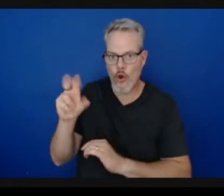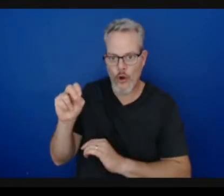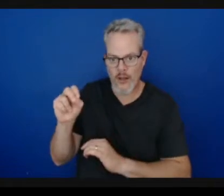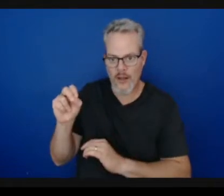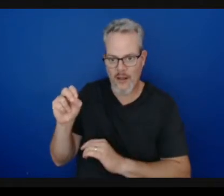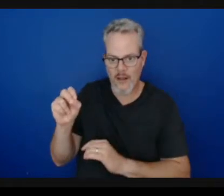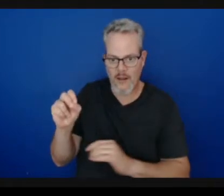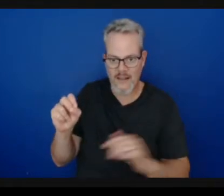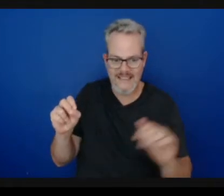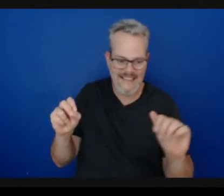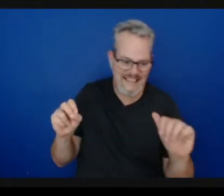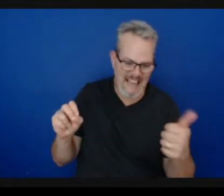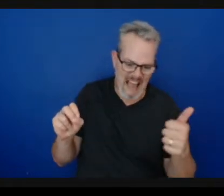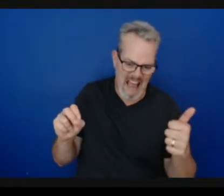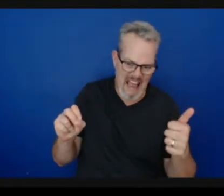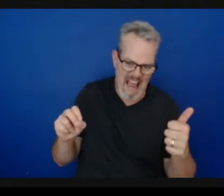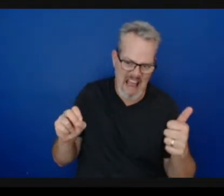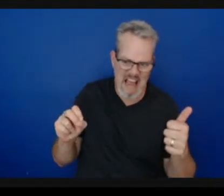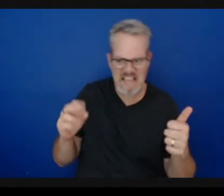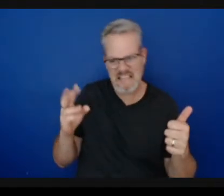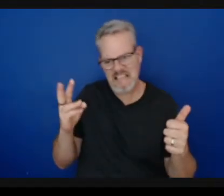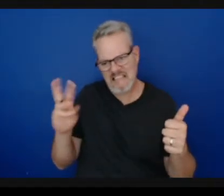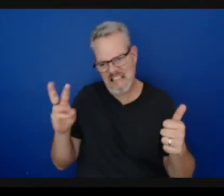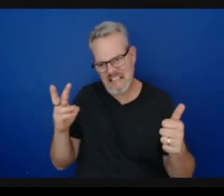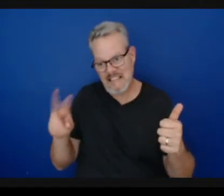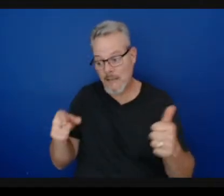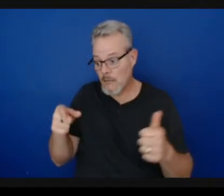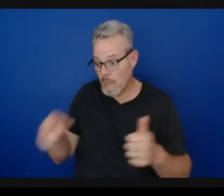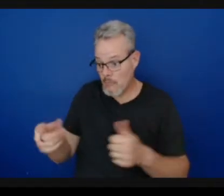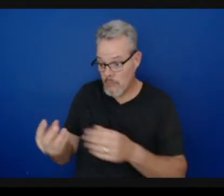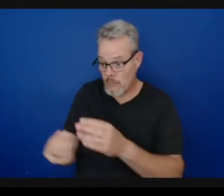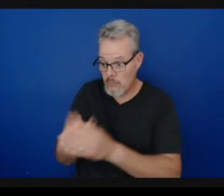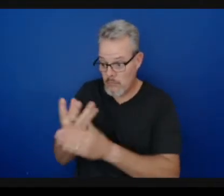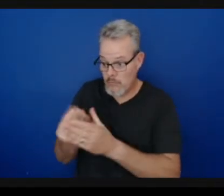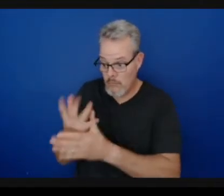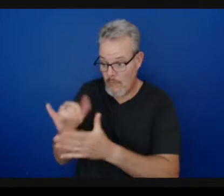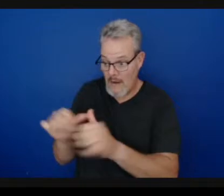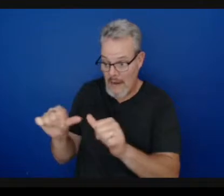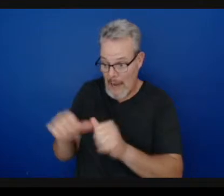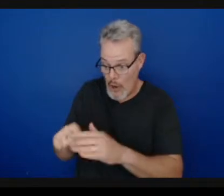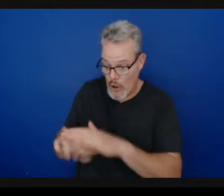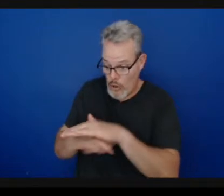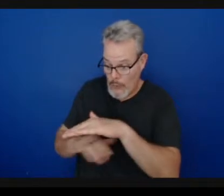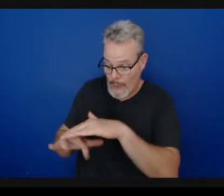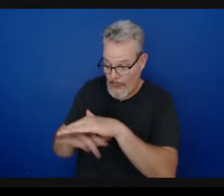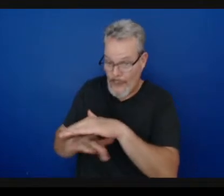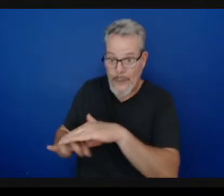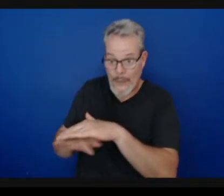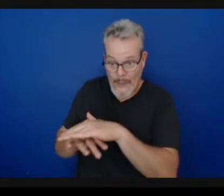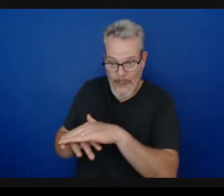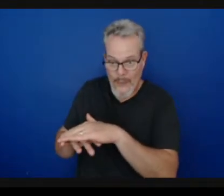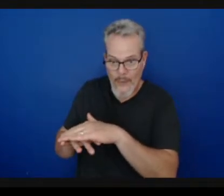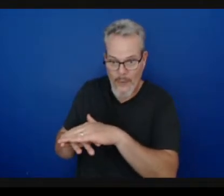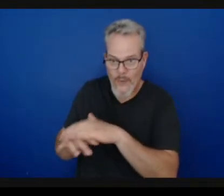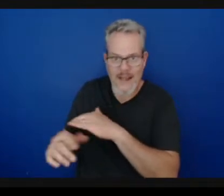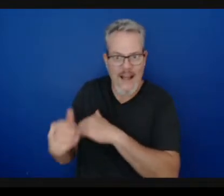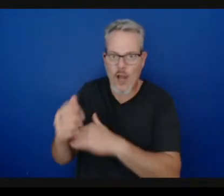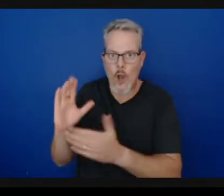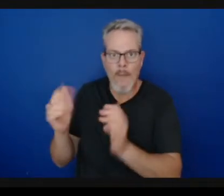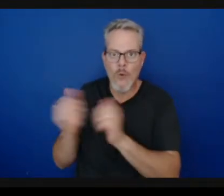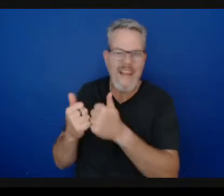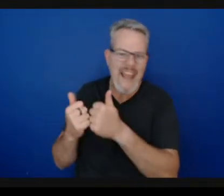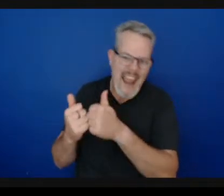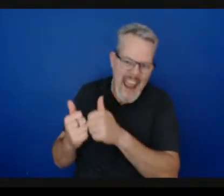10 to 16-ish, somewhere in there. So this intrusion we had more magma in that one injection than any of the last 3 eruptions we